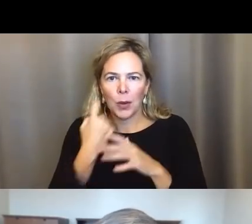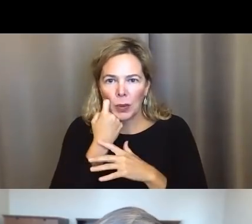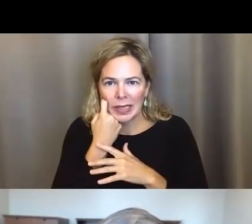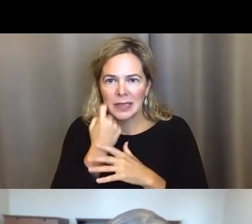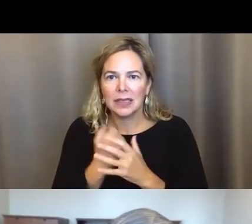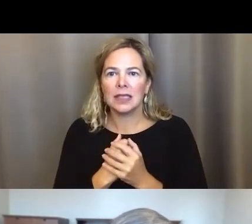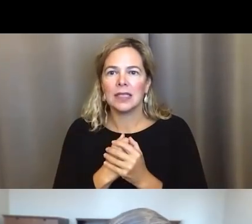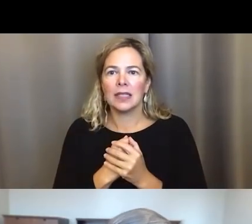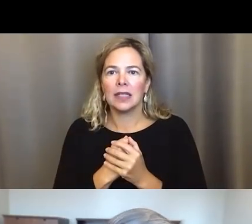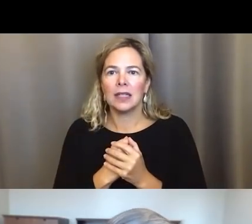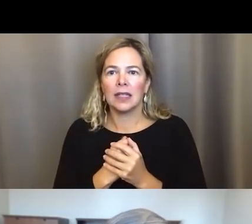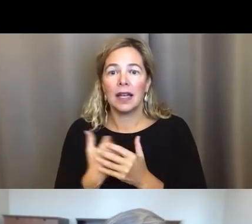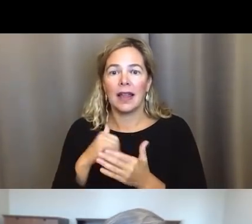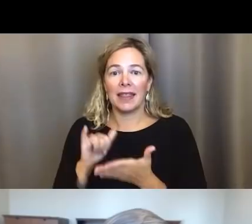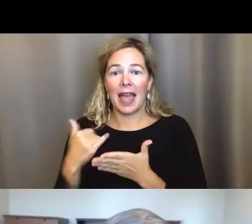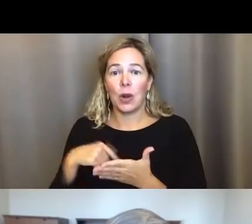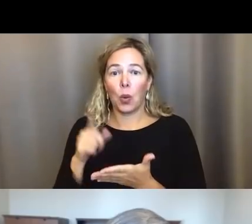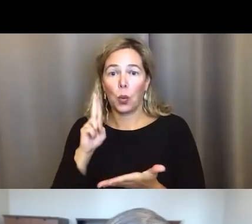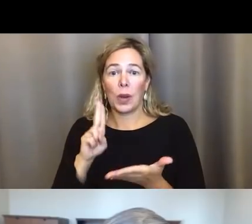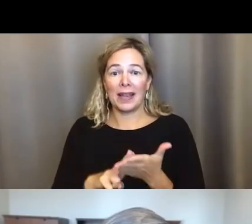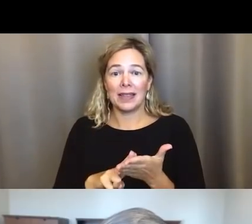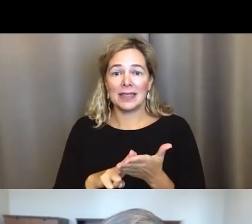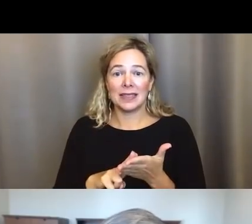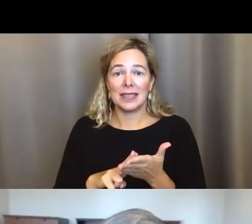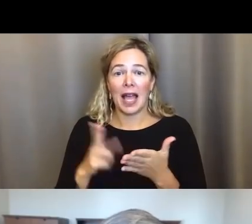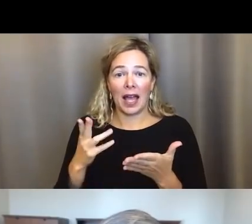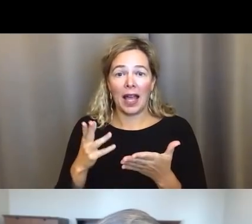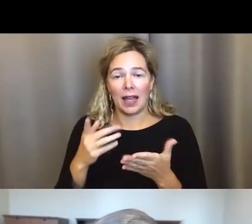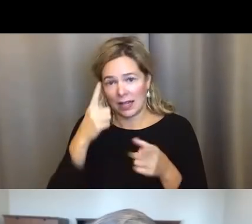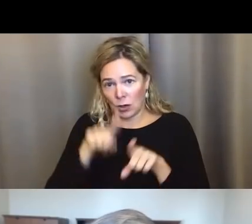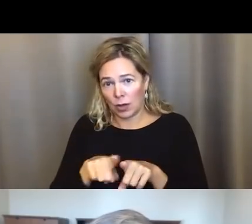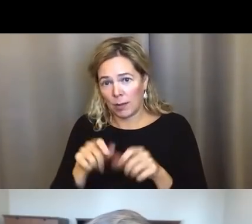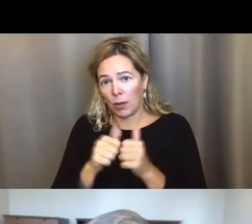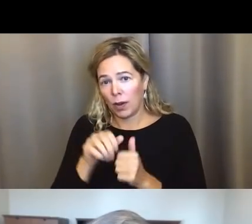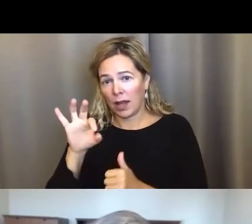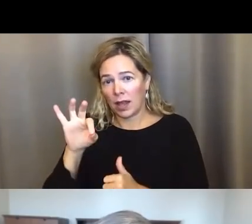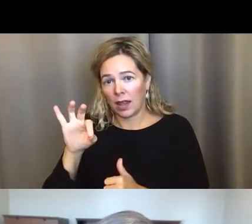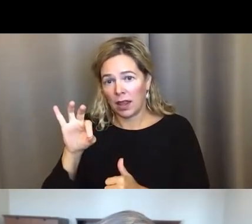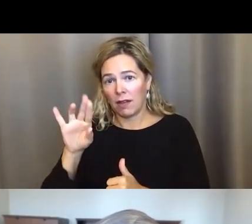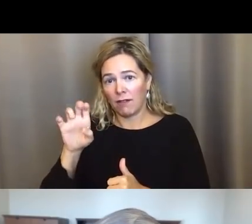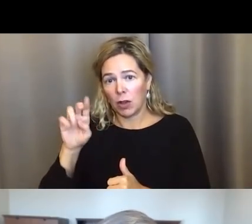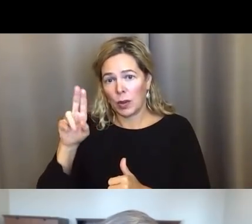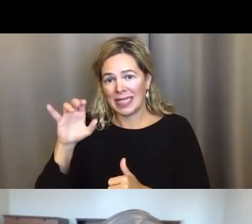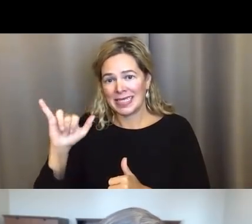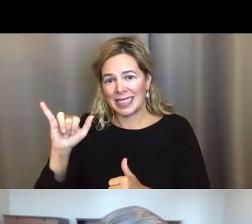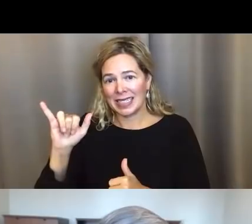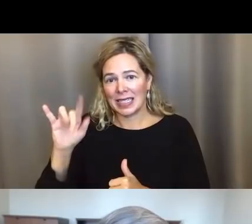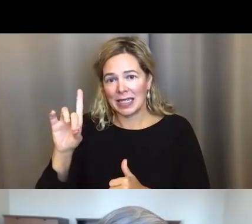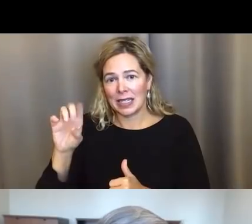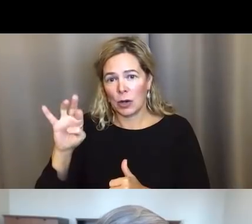had signed an agreement with Fluency Direct, which